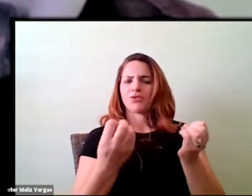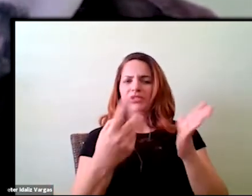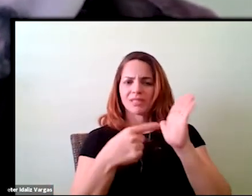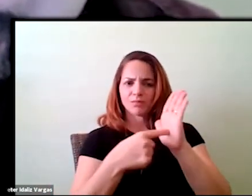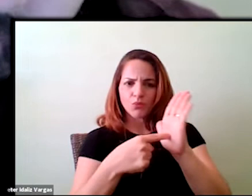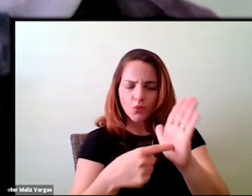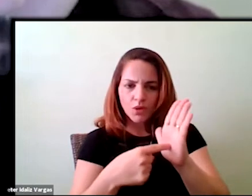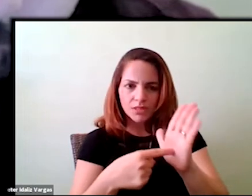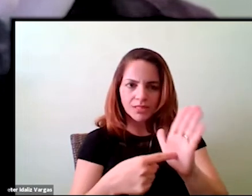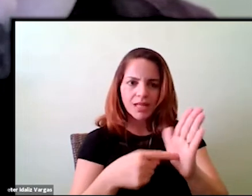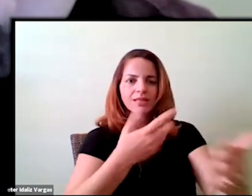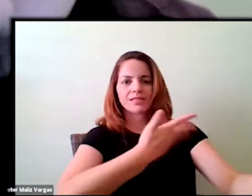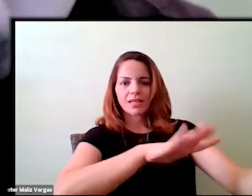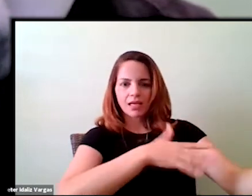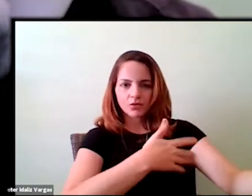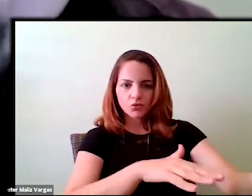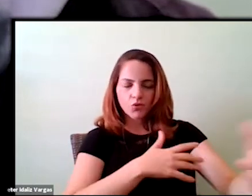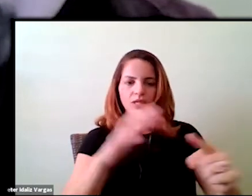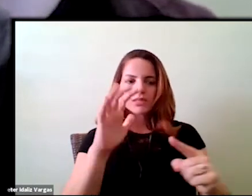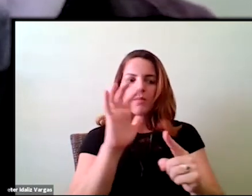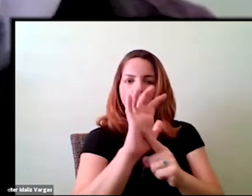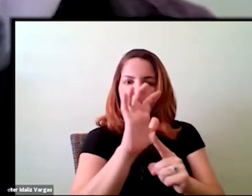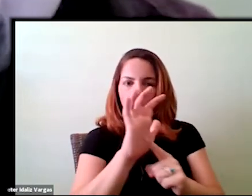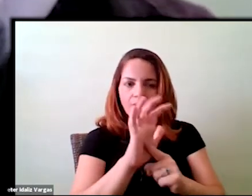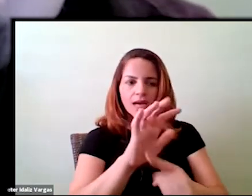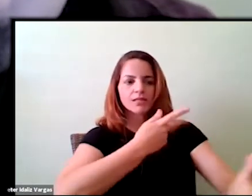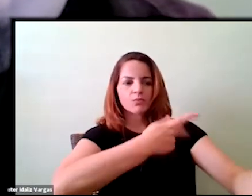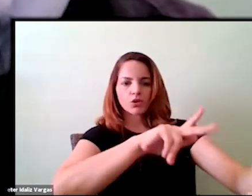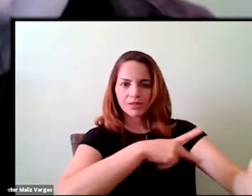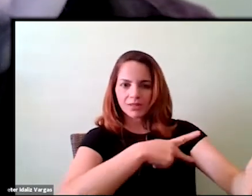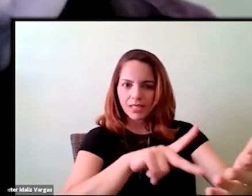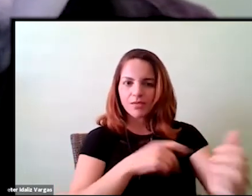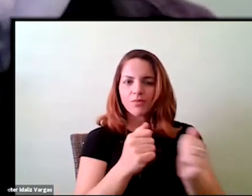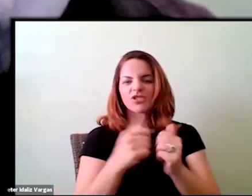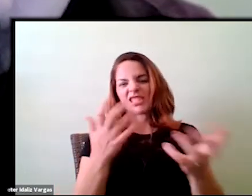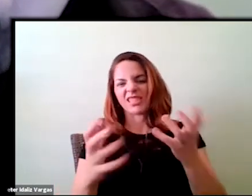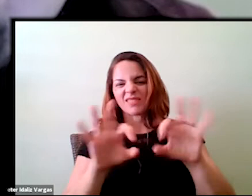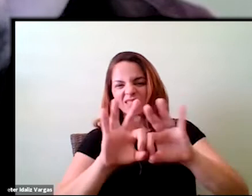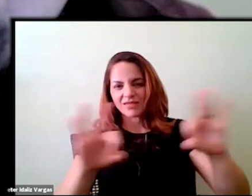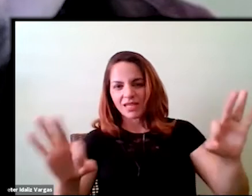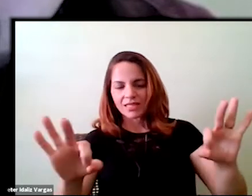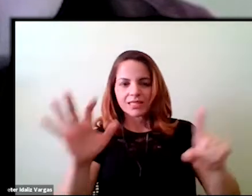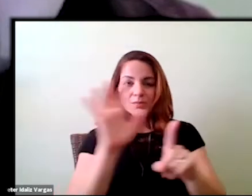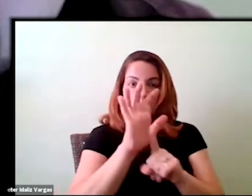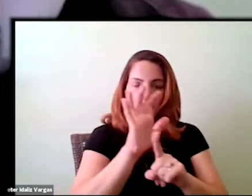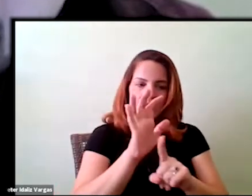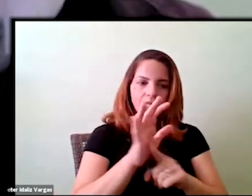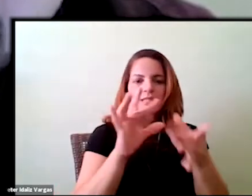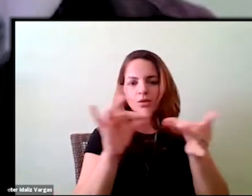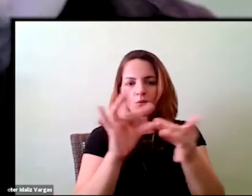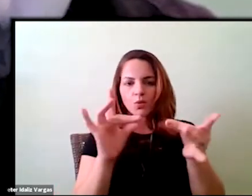conundrums, sayings, and most particularly, folktales, while documenting native Puerto Rican cultural